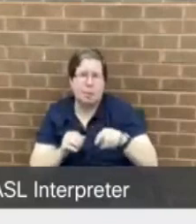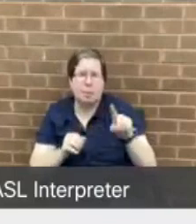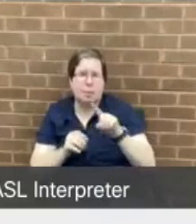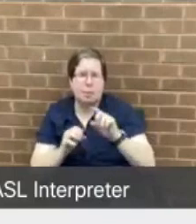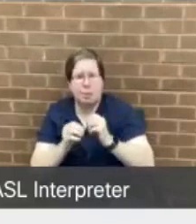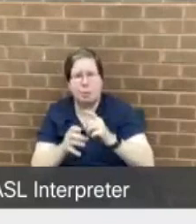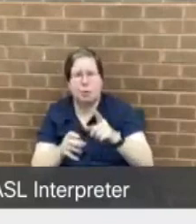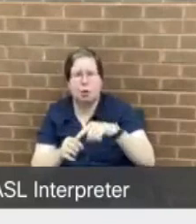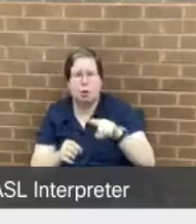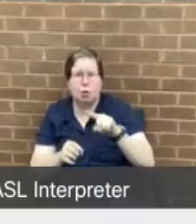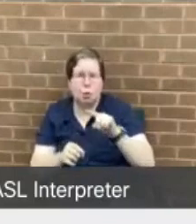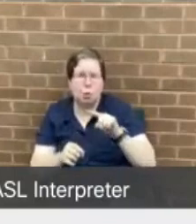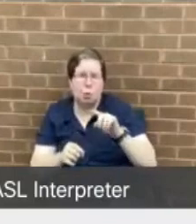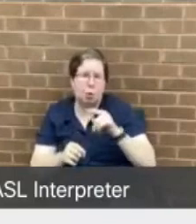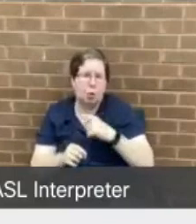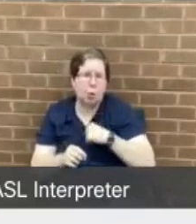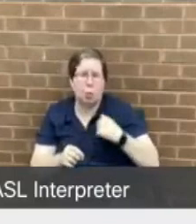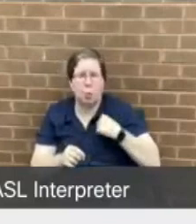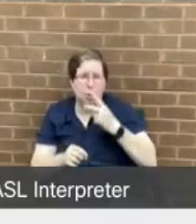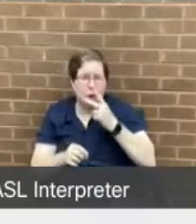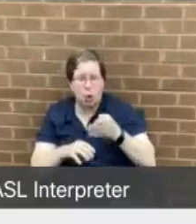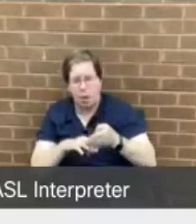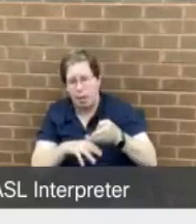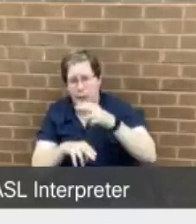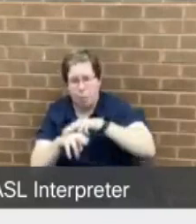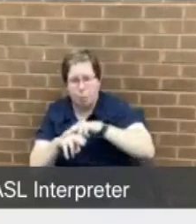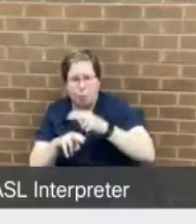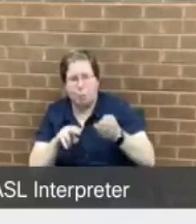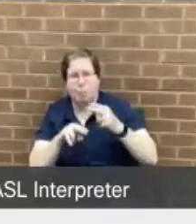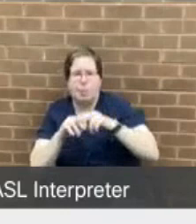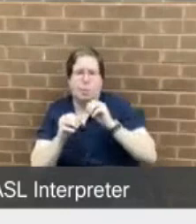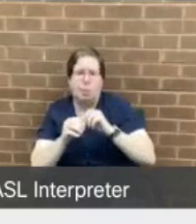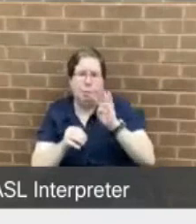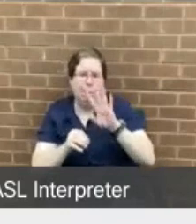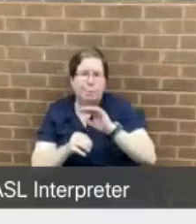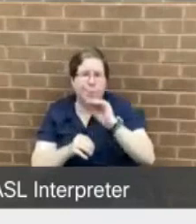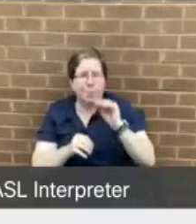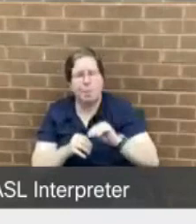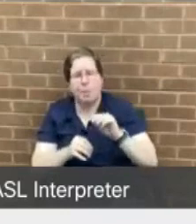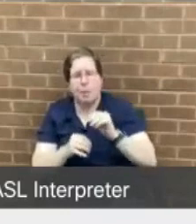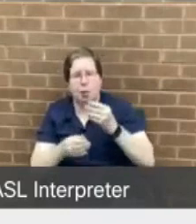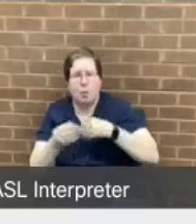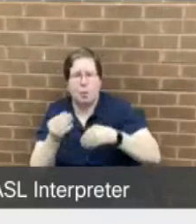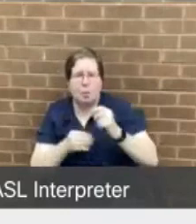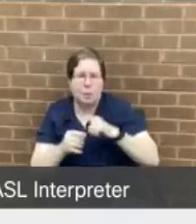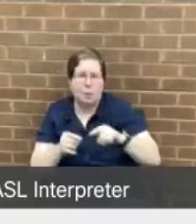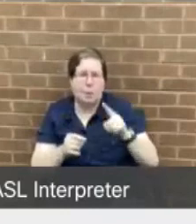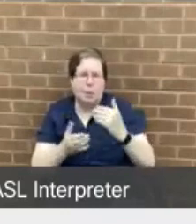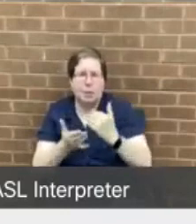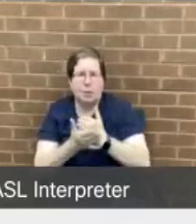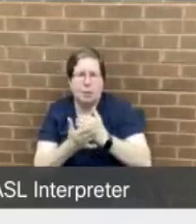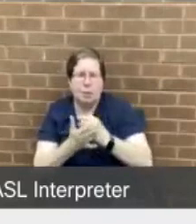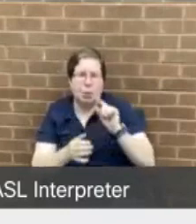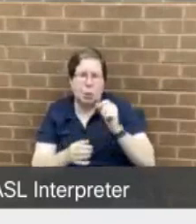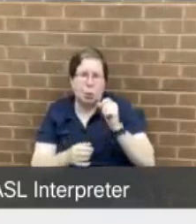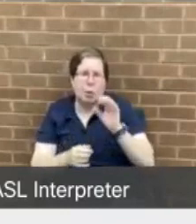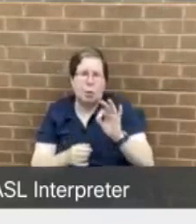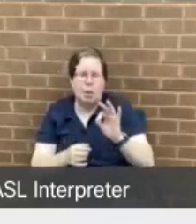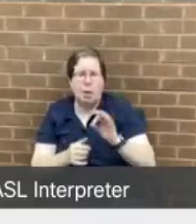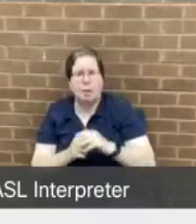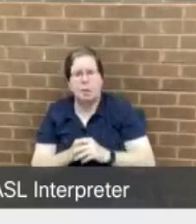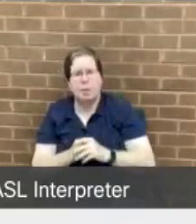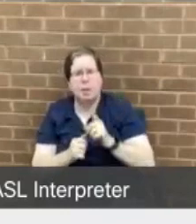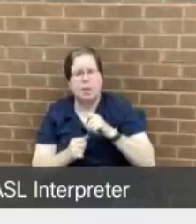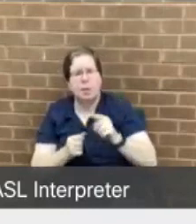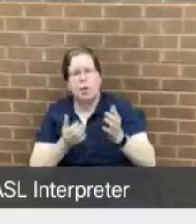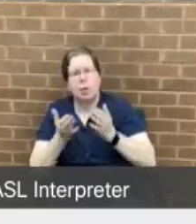of this year. We saw an increase of 45% in online transactions compared to that same period in 2019. Those